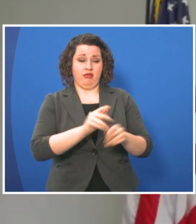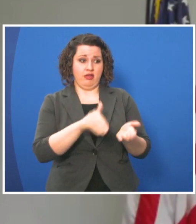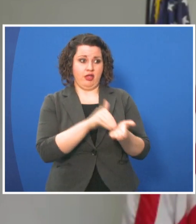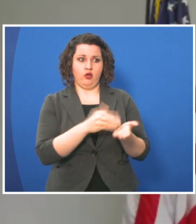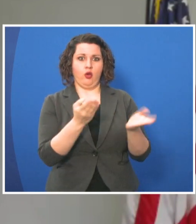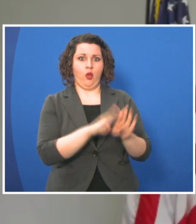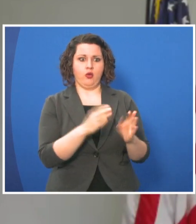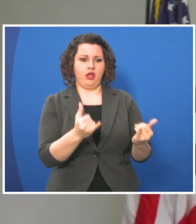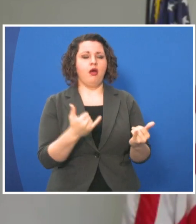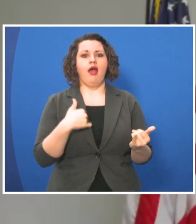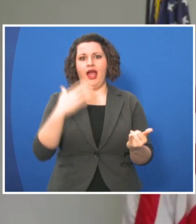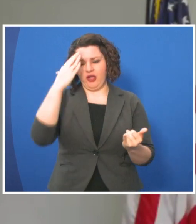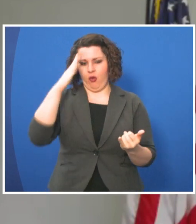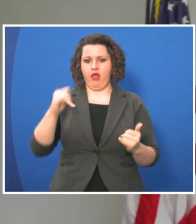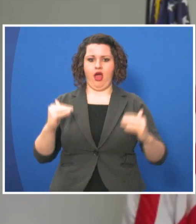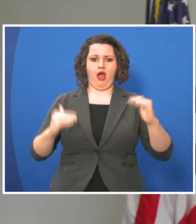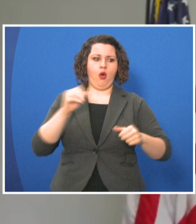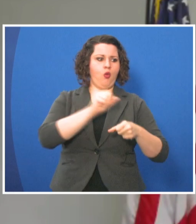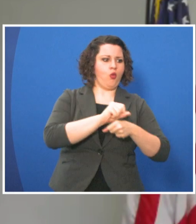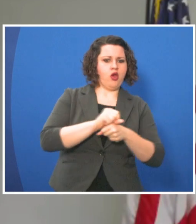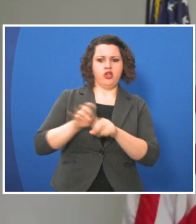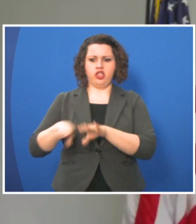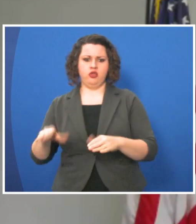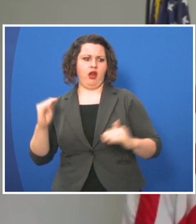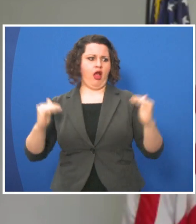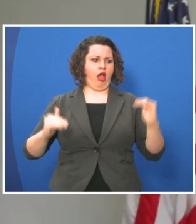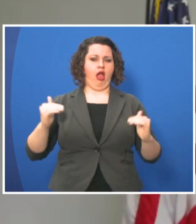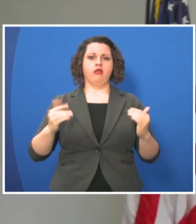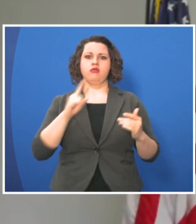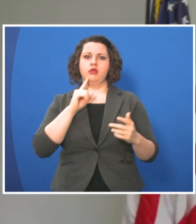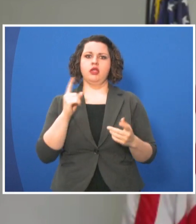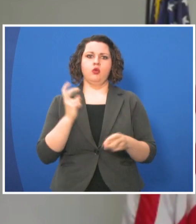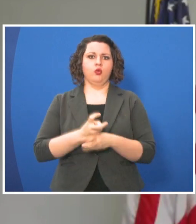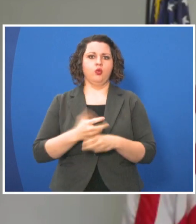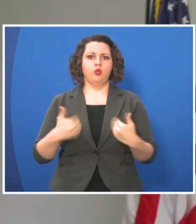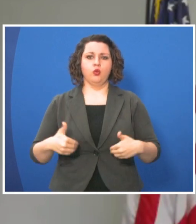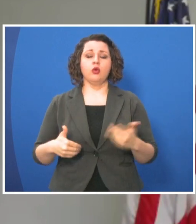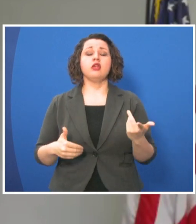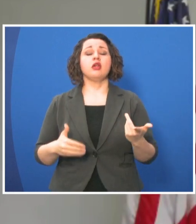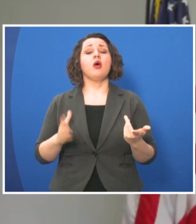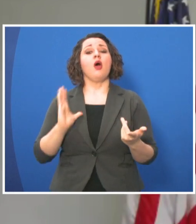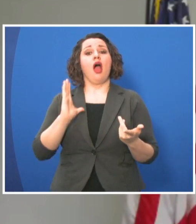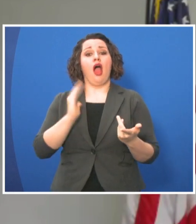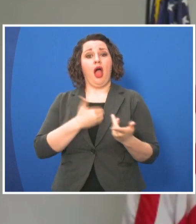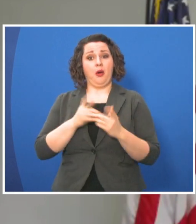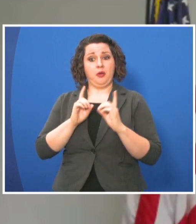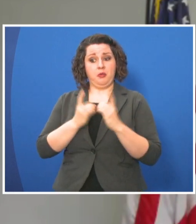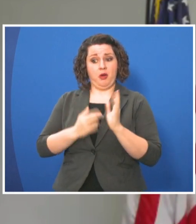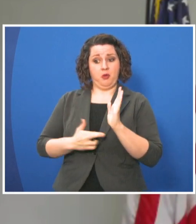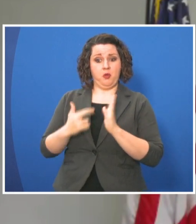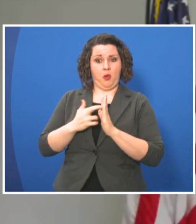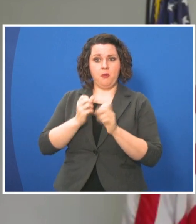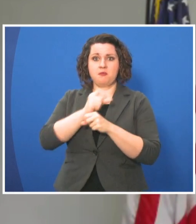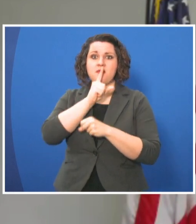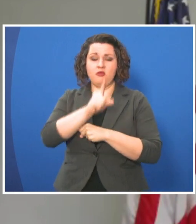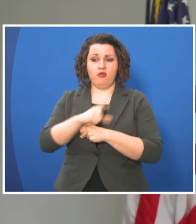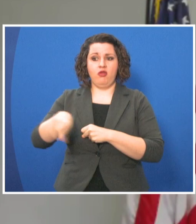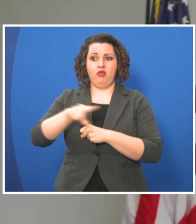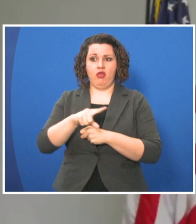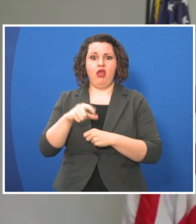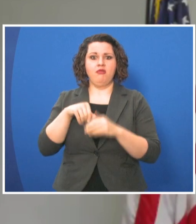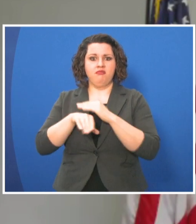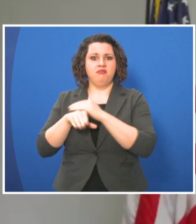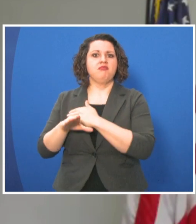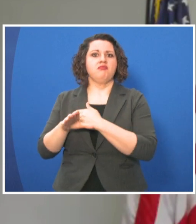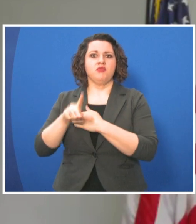how difficult this balance is. So when it comes to our department's role in ensuring Iowa's children have access to safe, quality